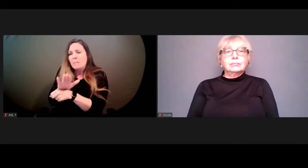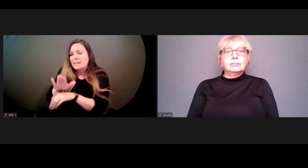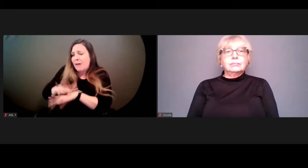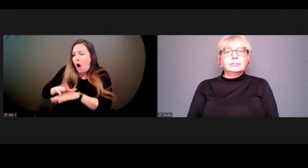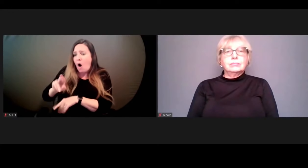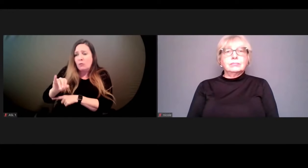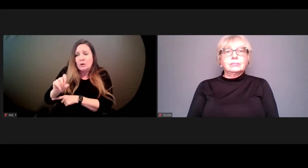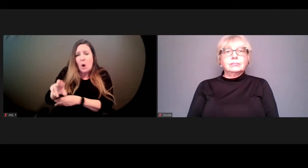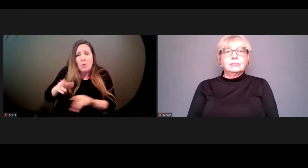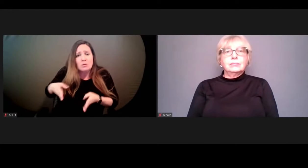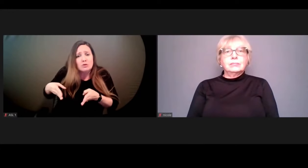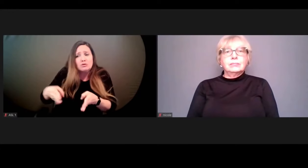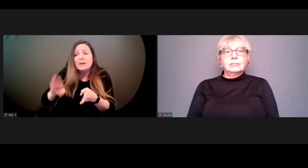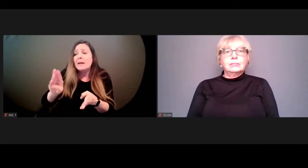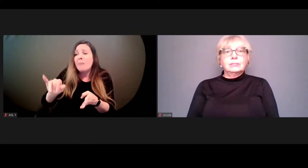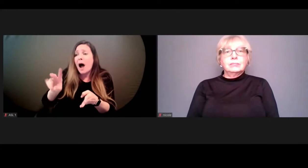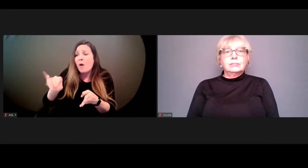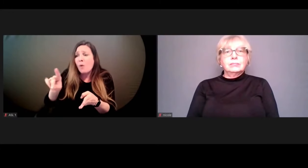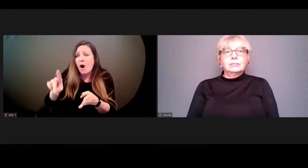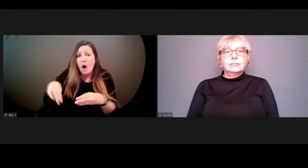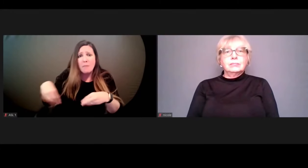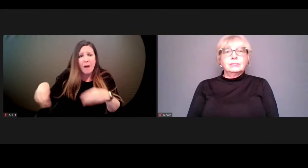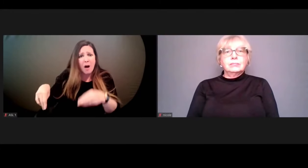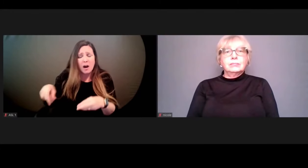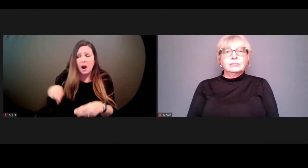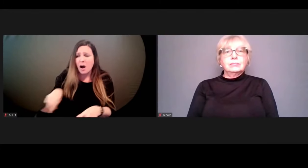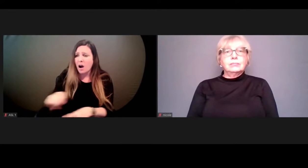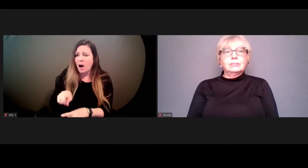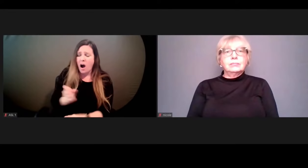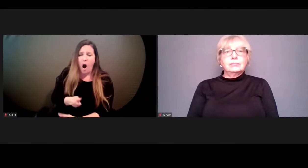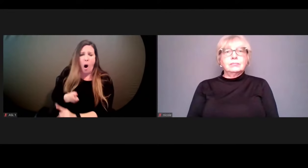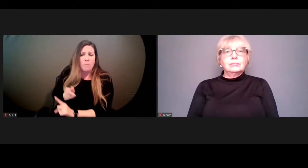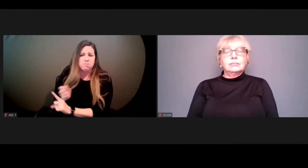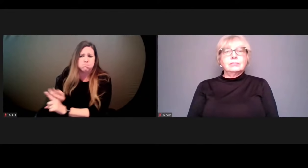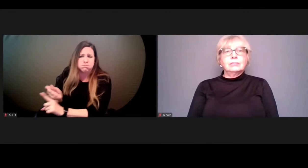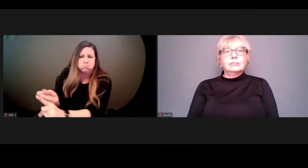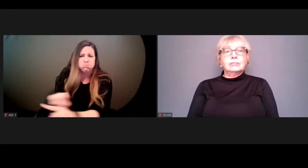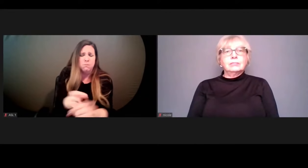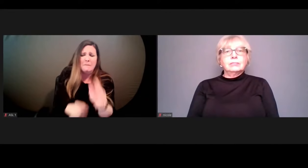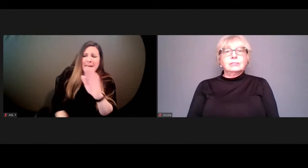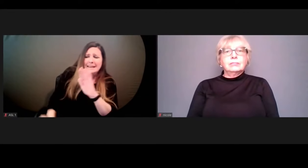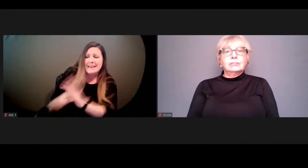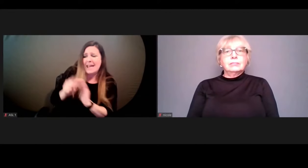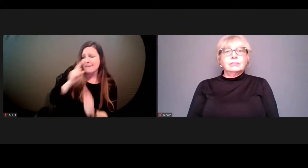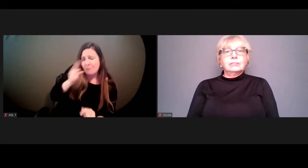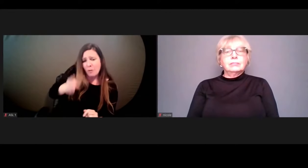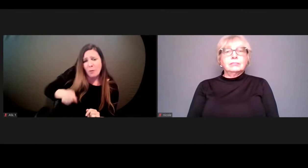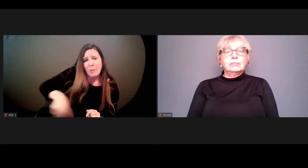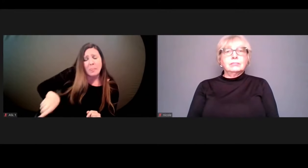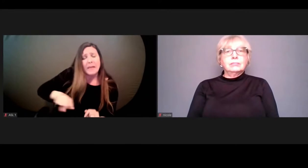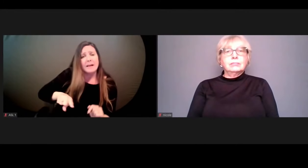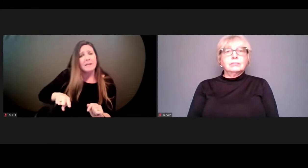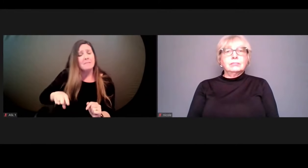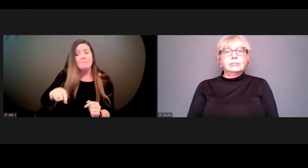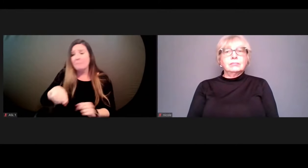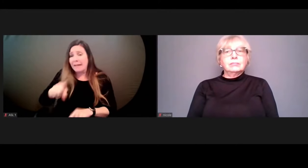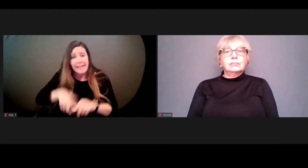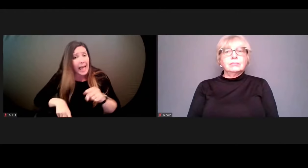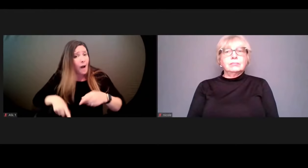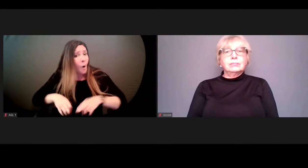in the Broward Market, and how this has increasingly negatively impacted their ability to operate.